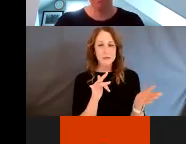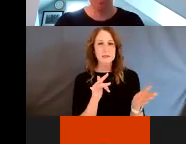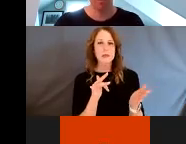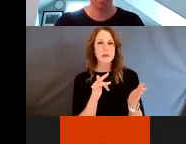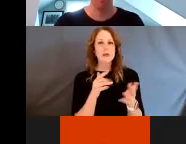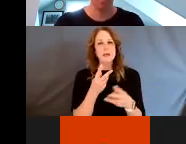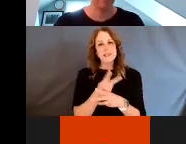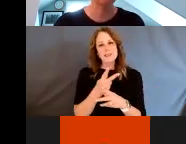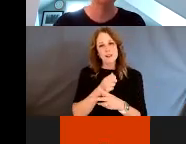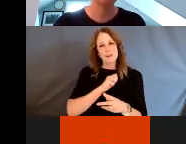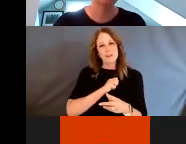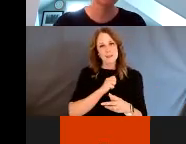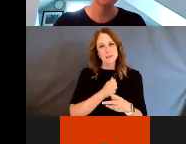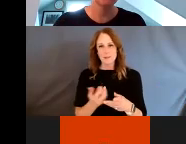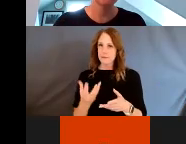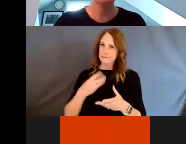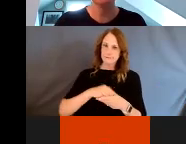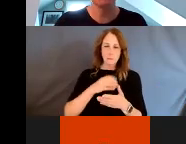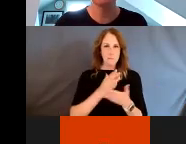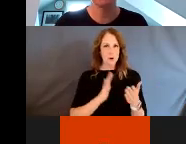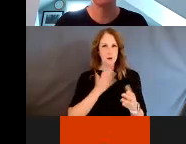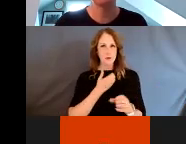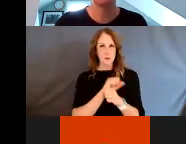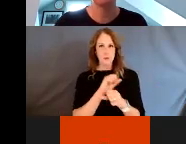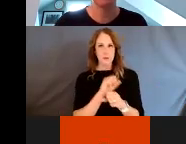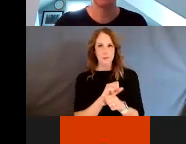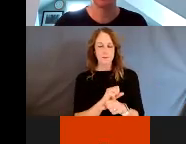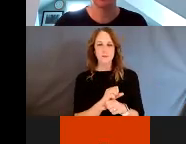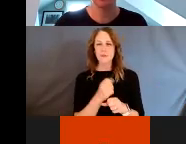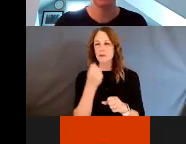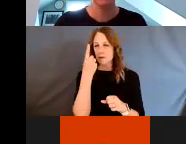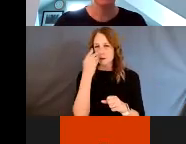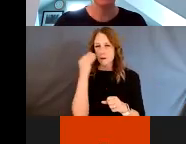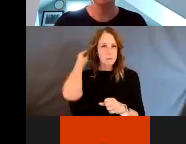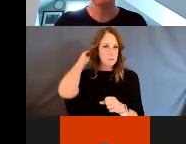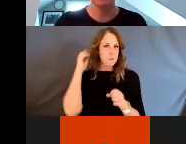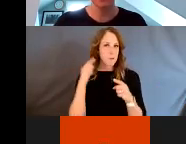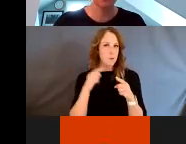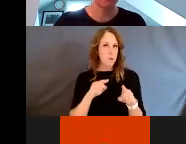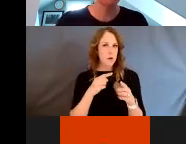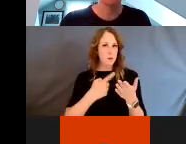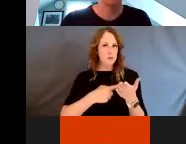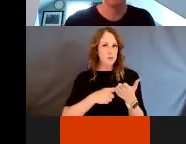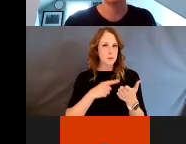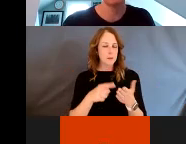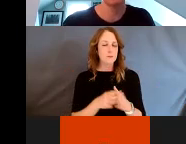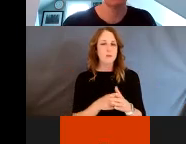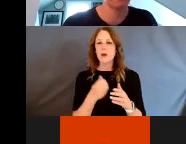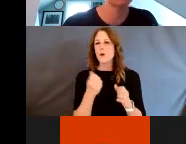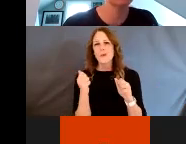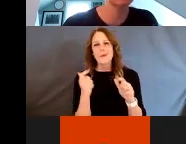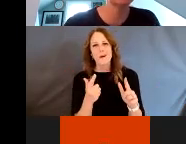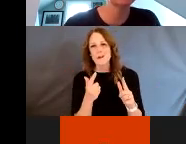part of our work. So keep that in mind as we go through this. And everybody has moments of not